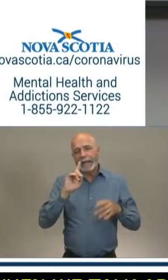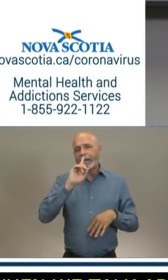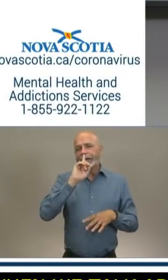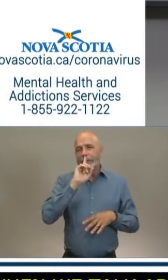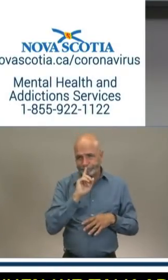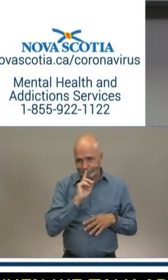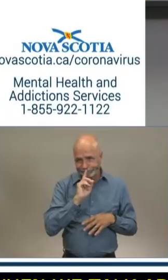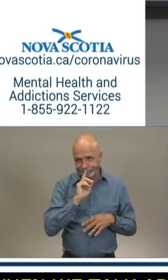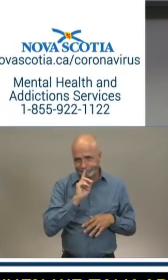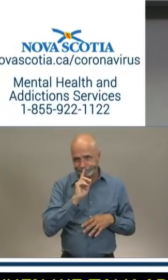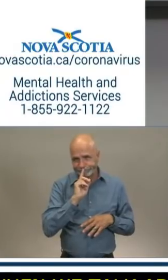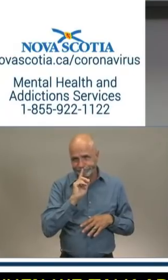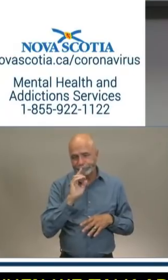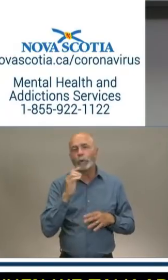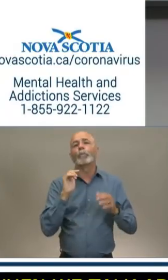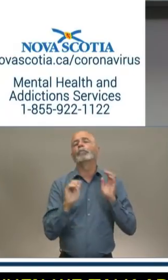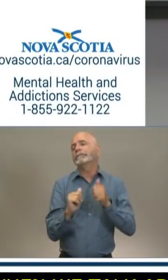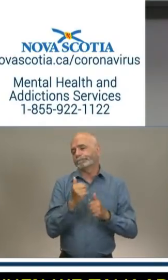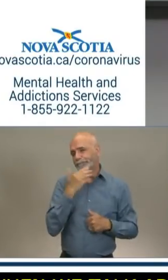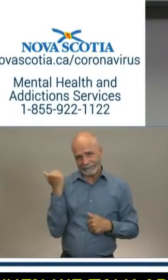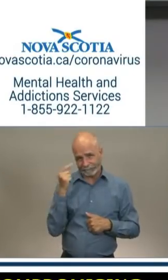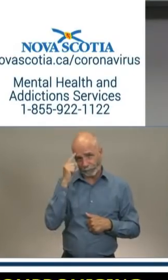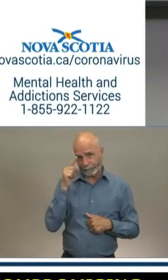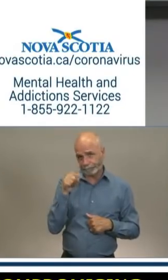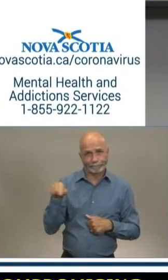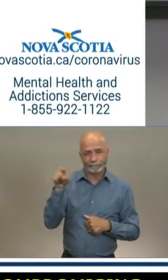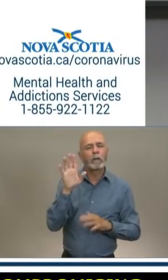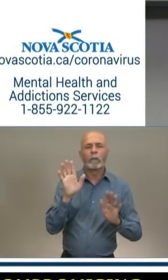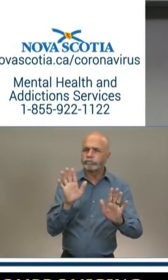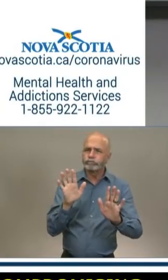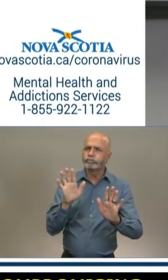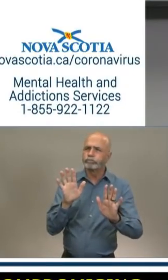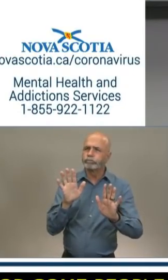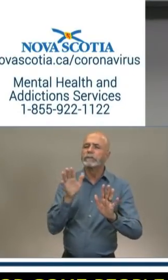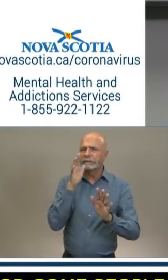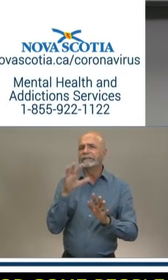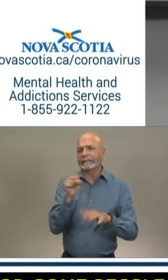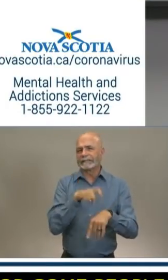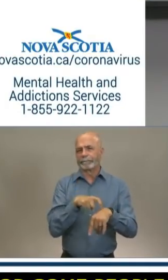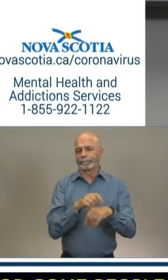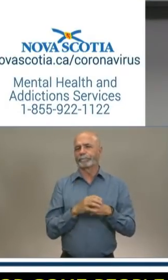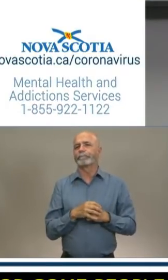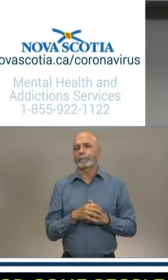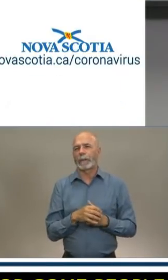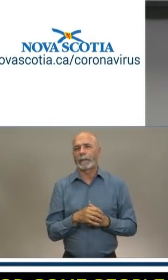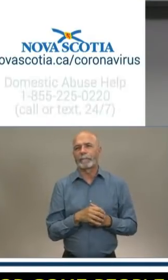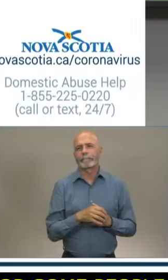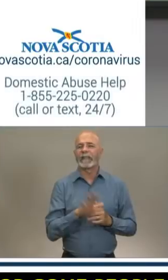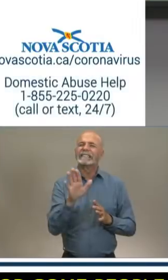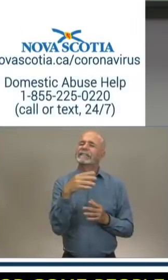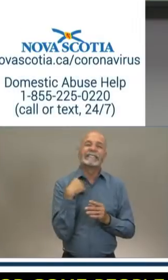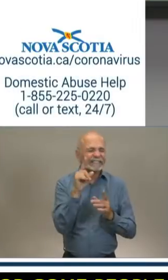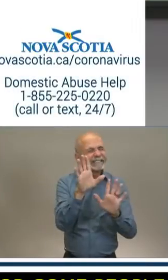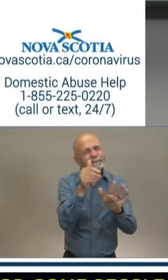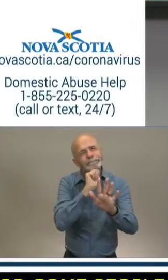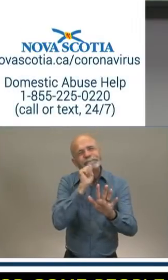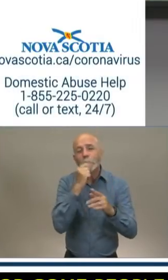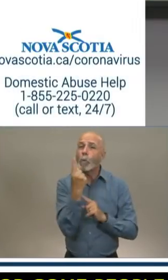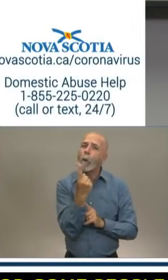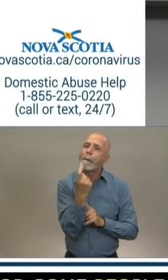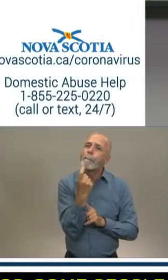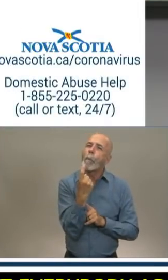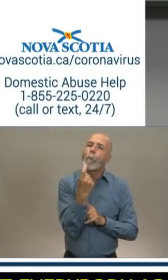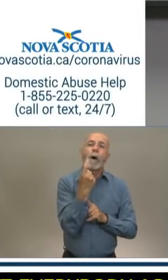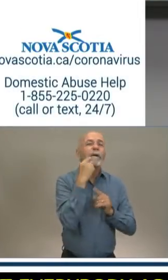do what's best for when we look at everybody as a collective. We need one more week before we can open the border to our New